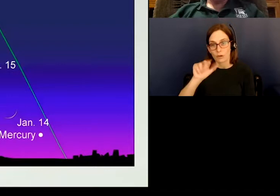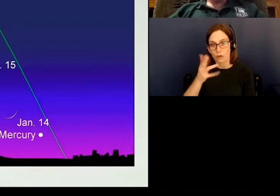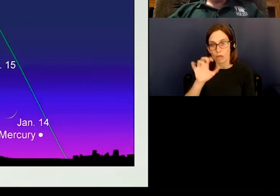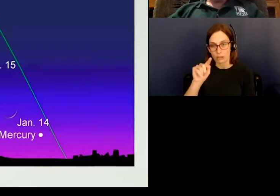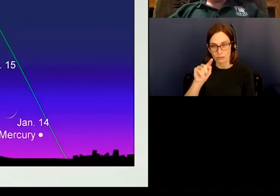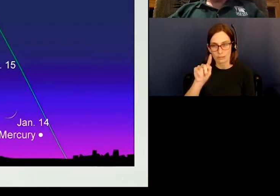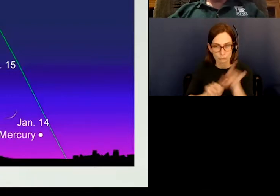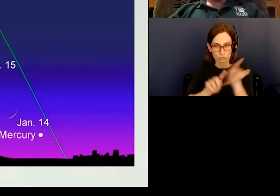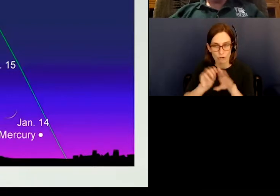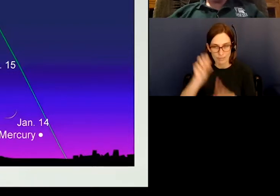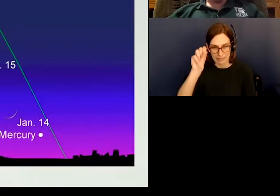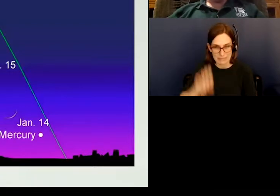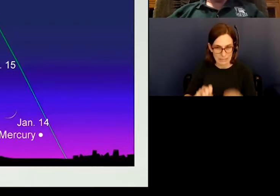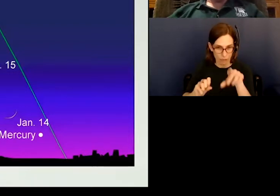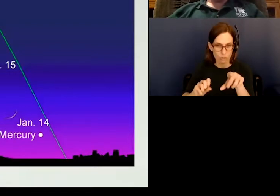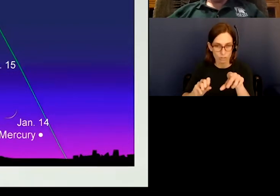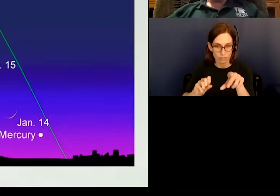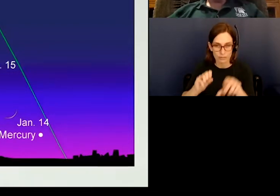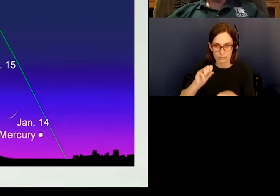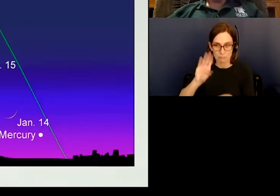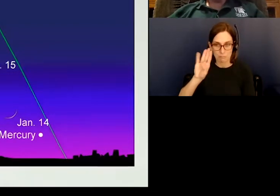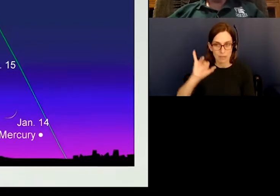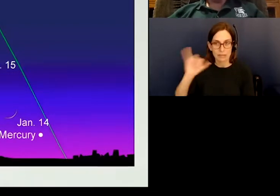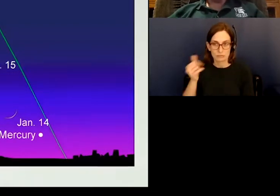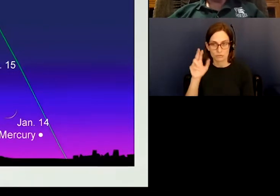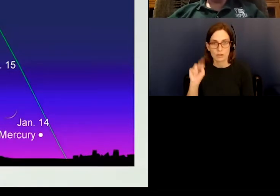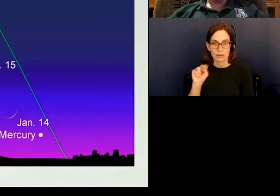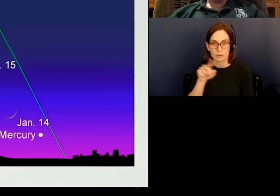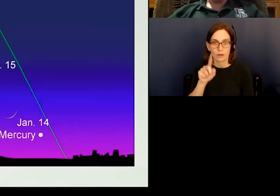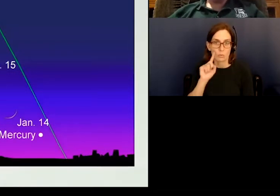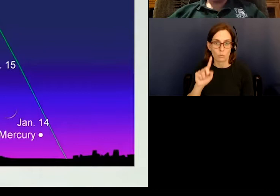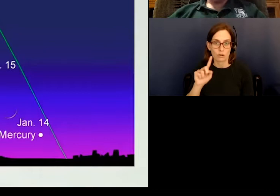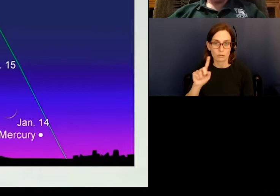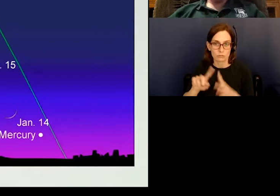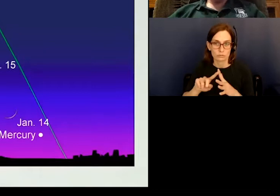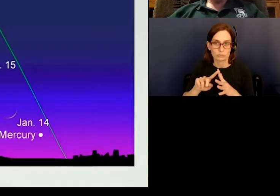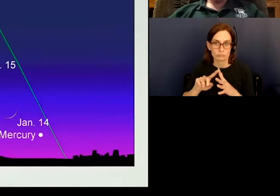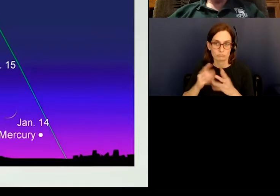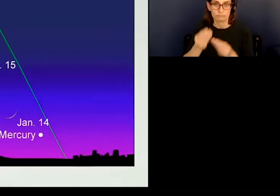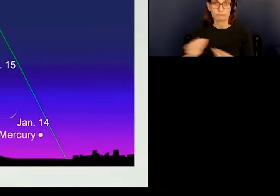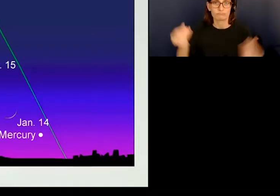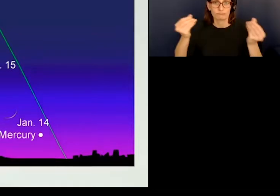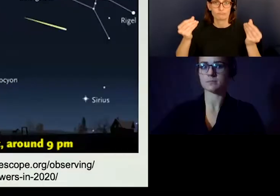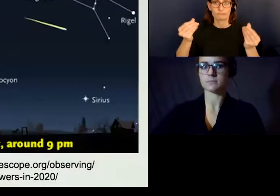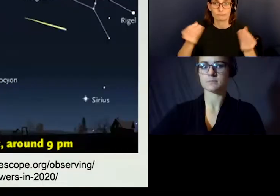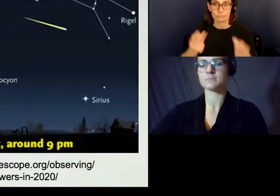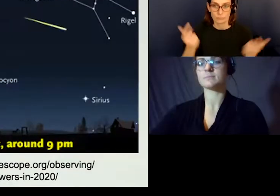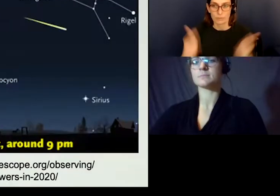south, by January will be heading into the sunset and will be going away.